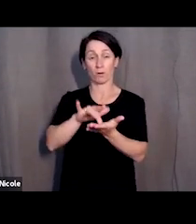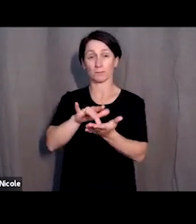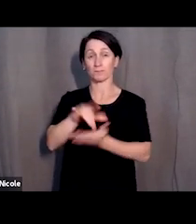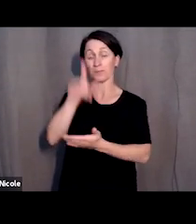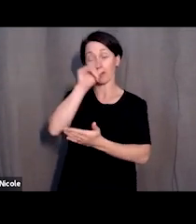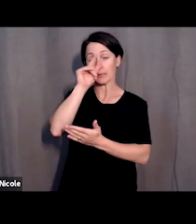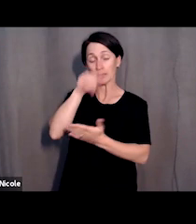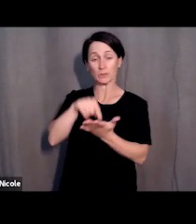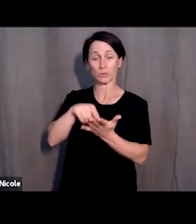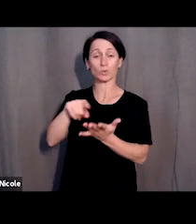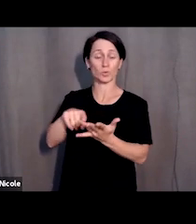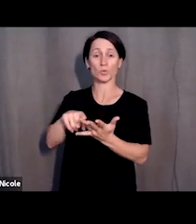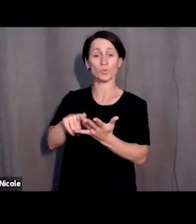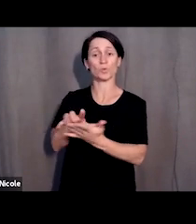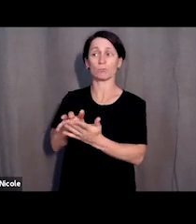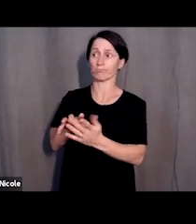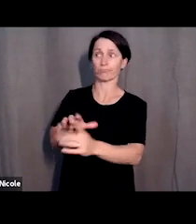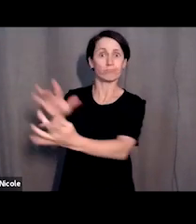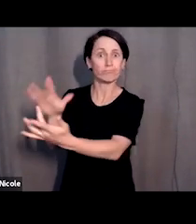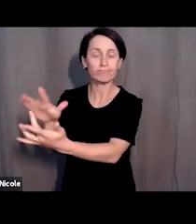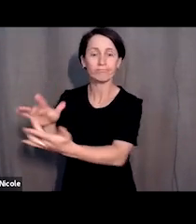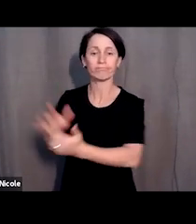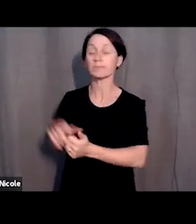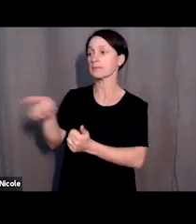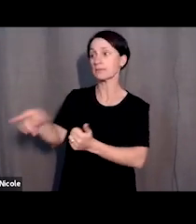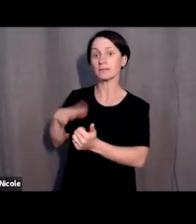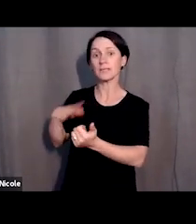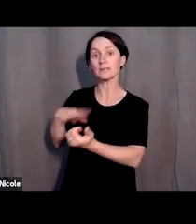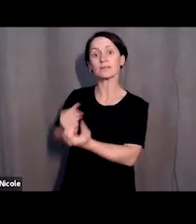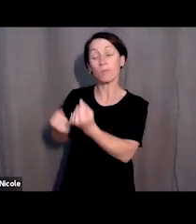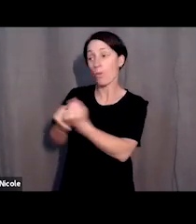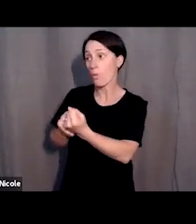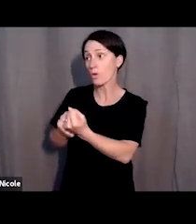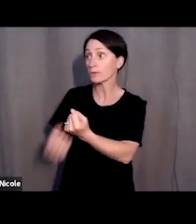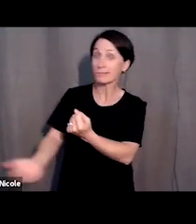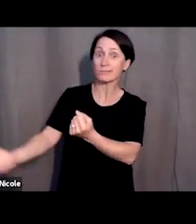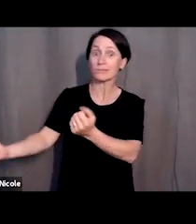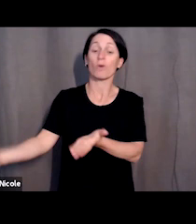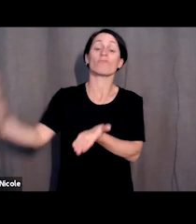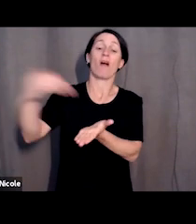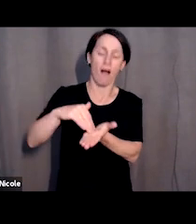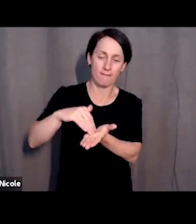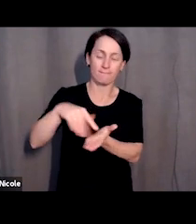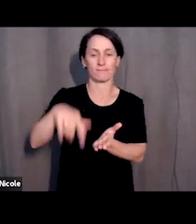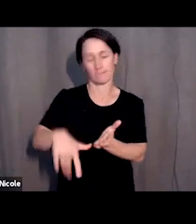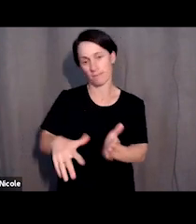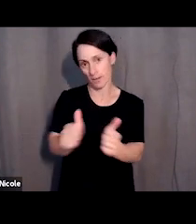again, they often needed support to get there. So that might be a support